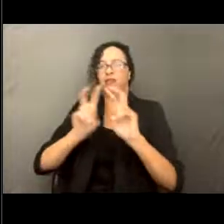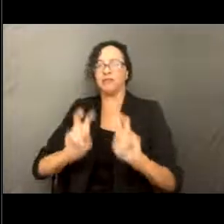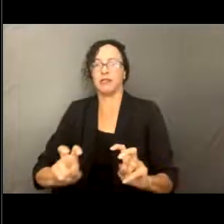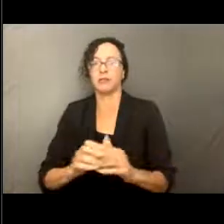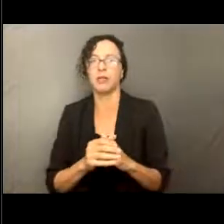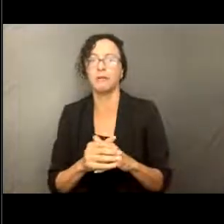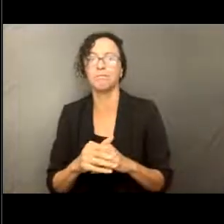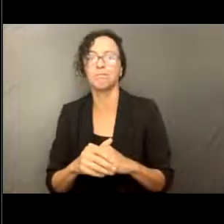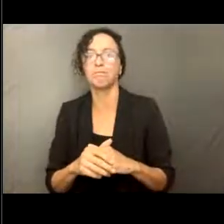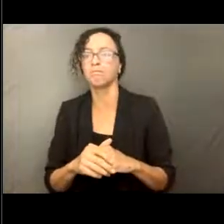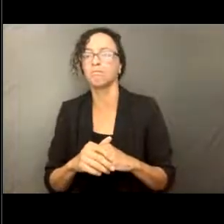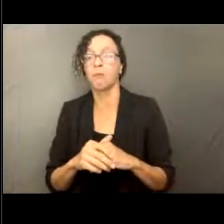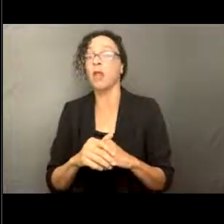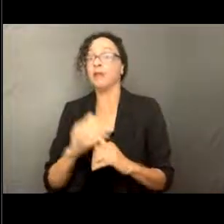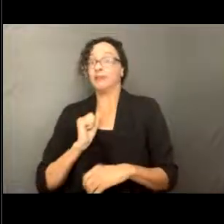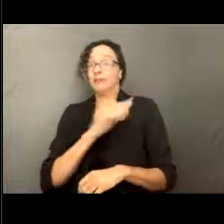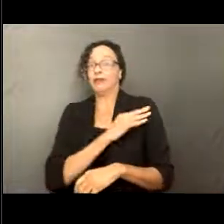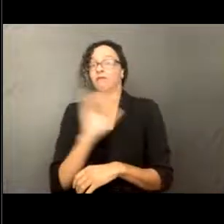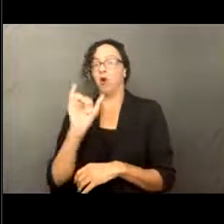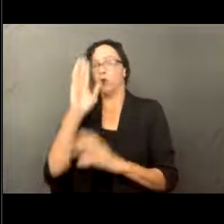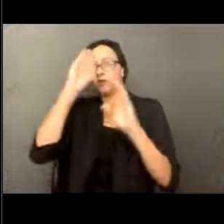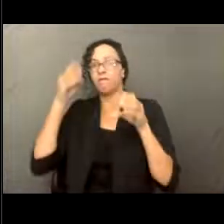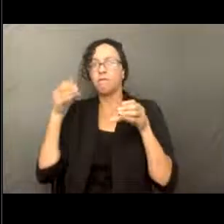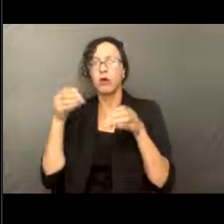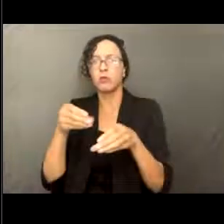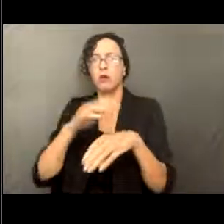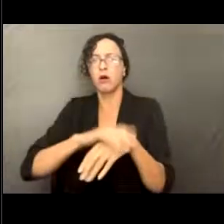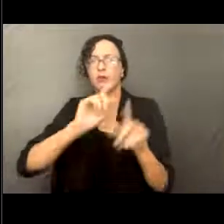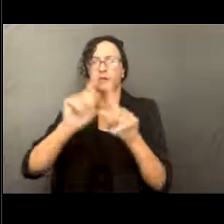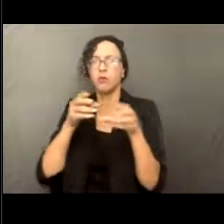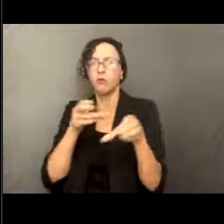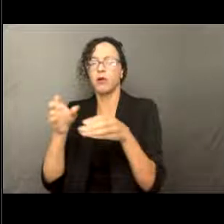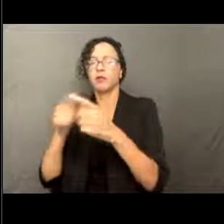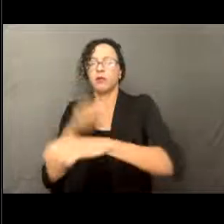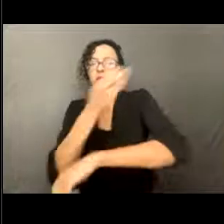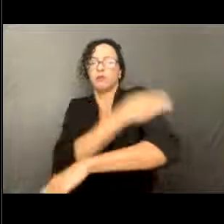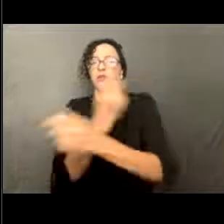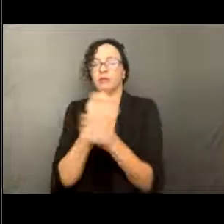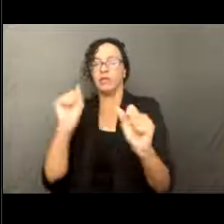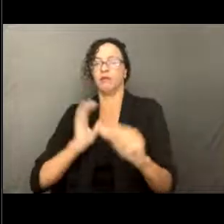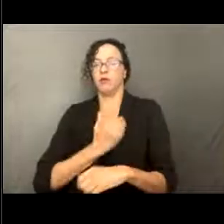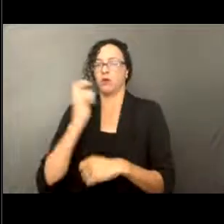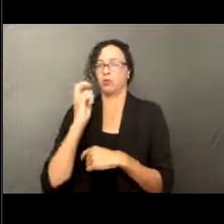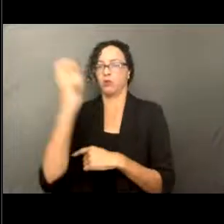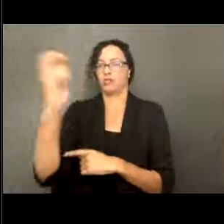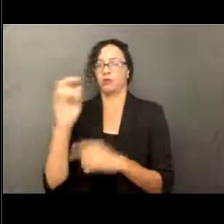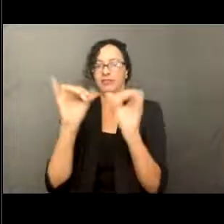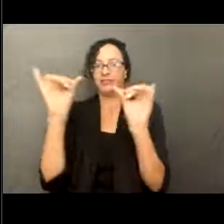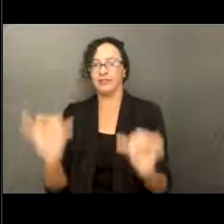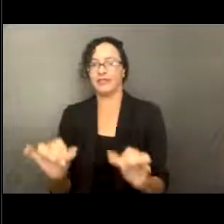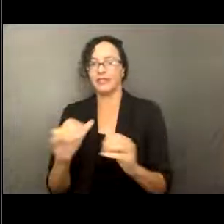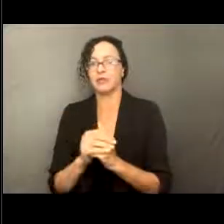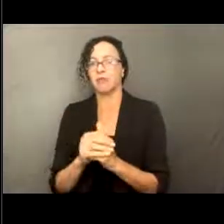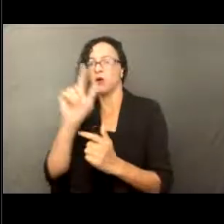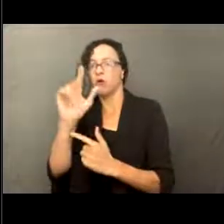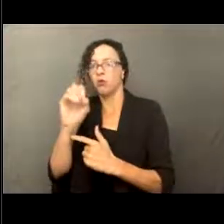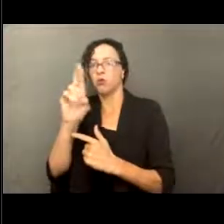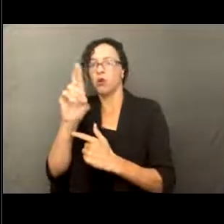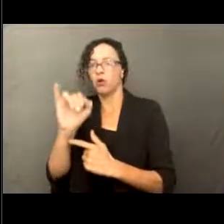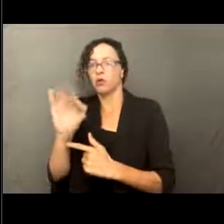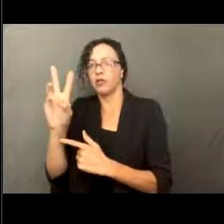Staff also continues to focus on ways to improve the safety of our transportation system. Lori Waters and